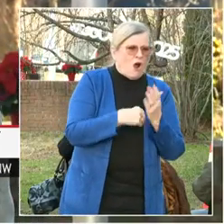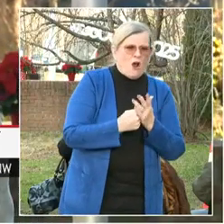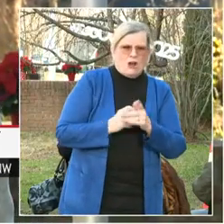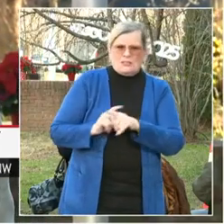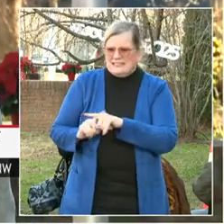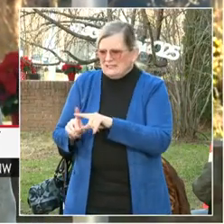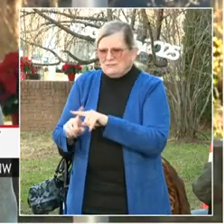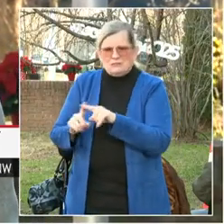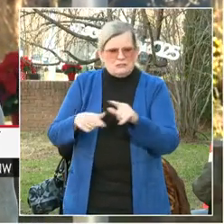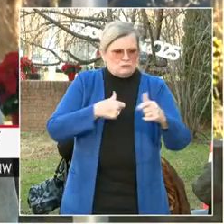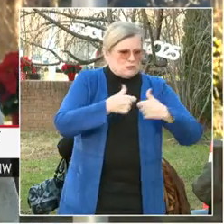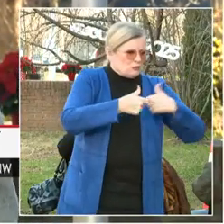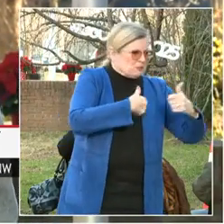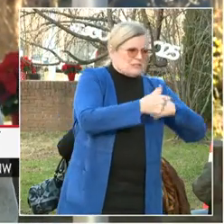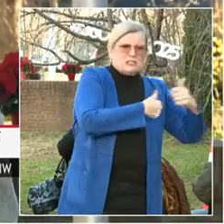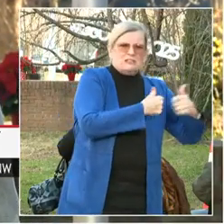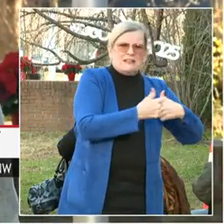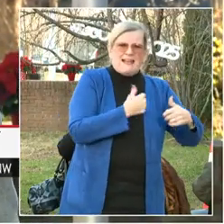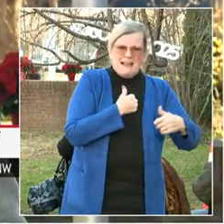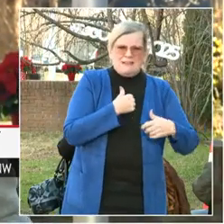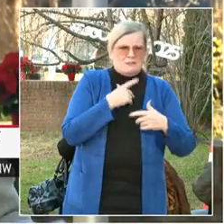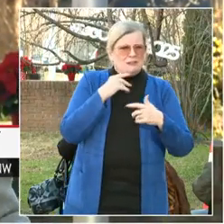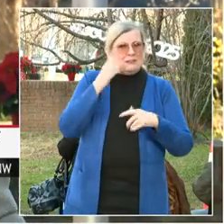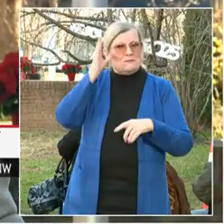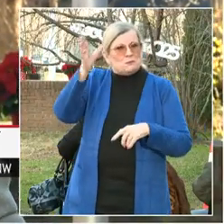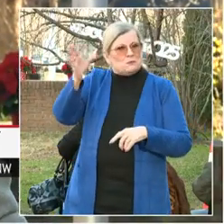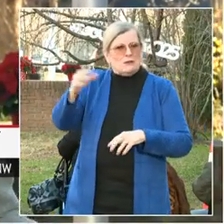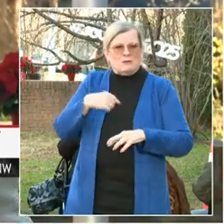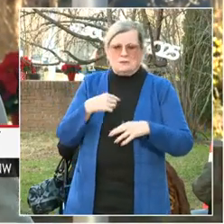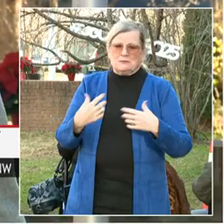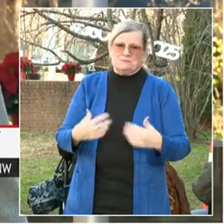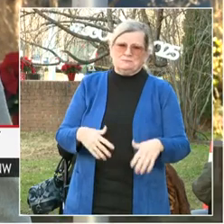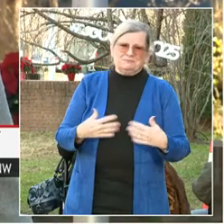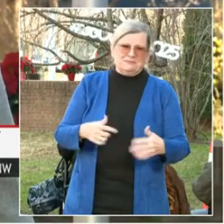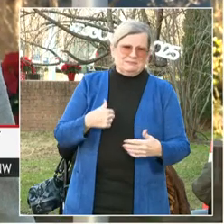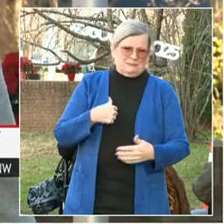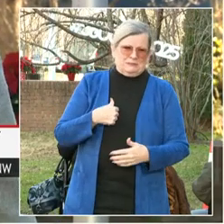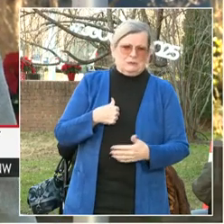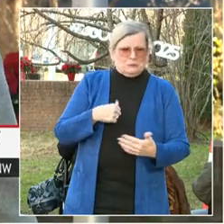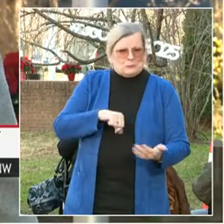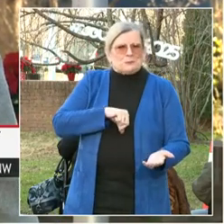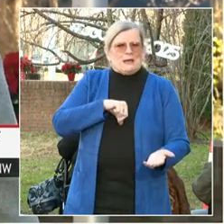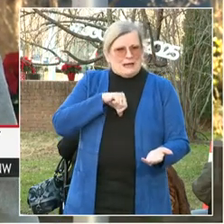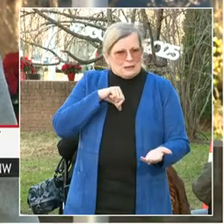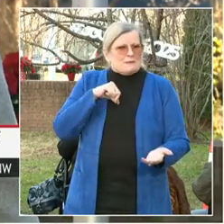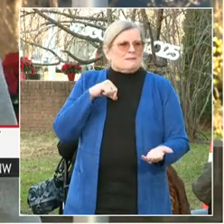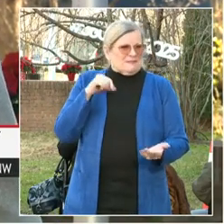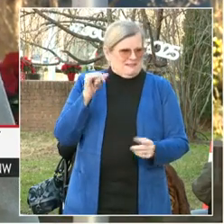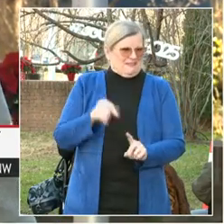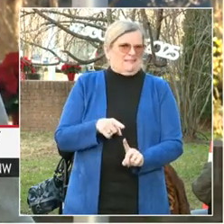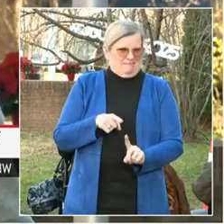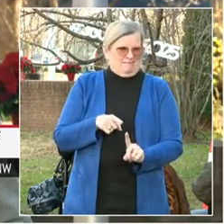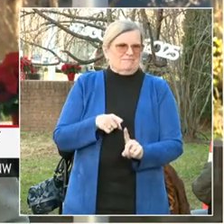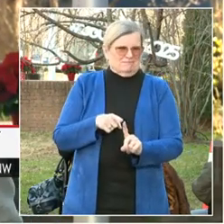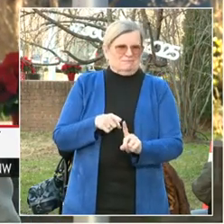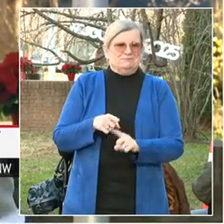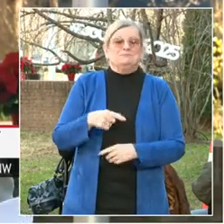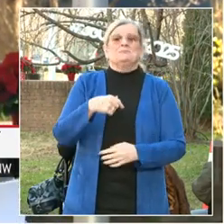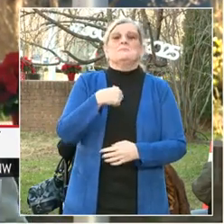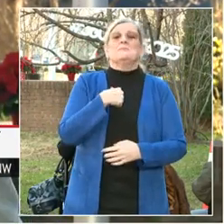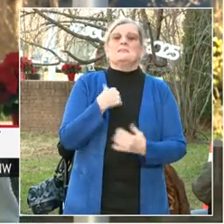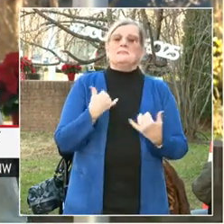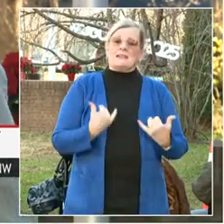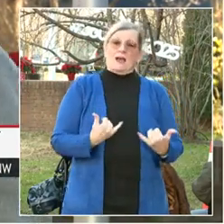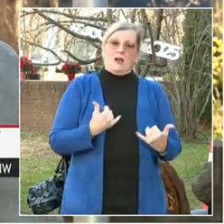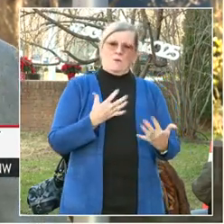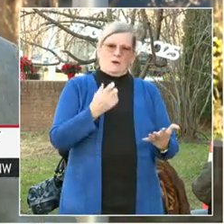our city. So we're very proud of that. And today, we're also going to highlight our housing equity report and